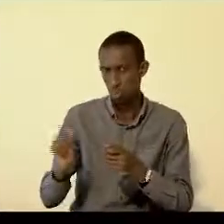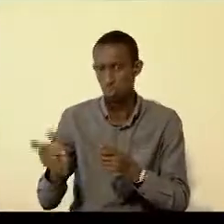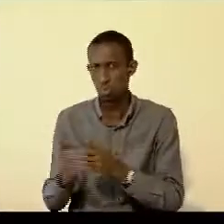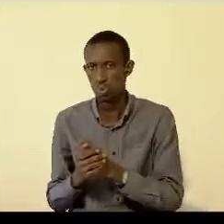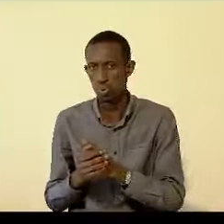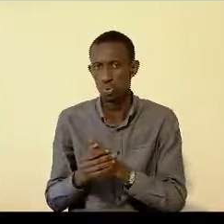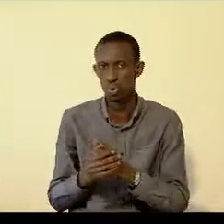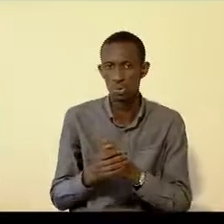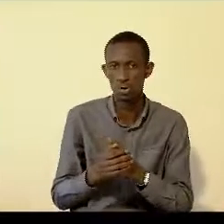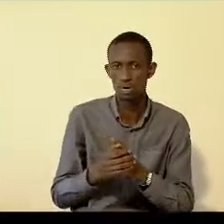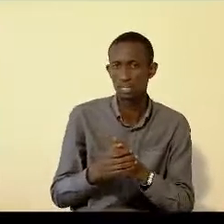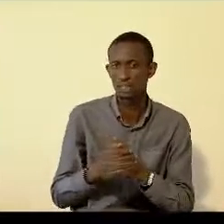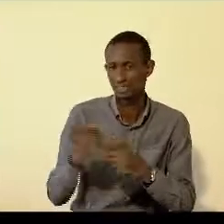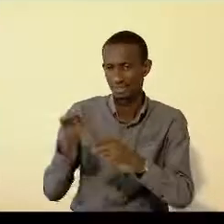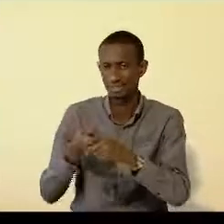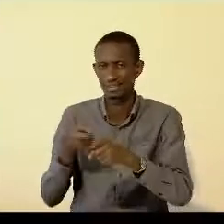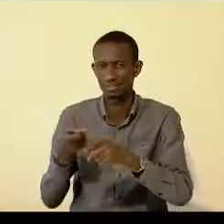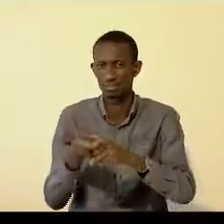of sodium in nature.